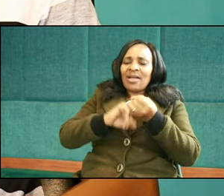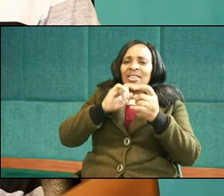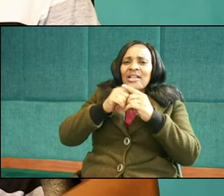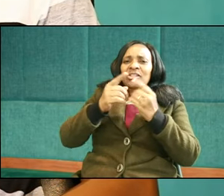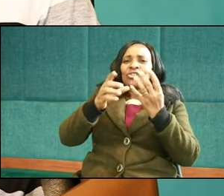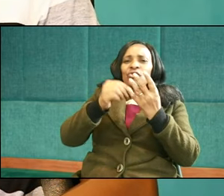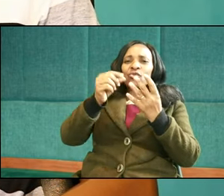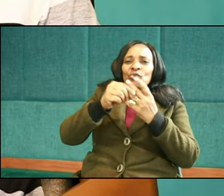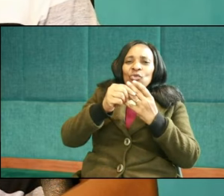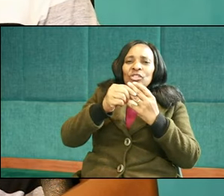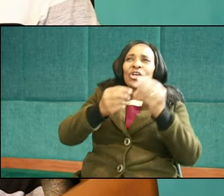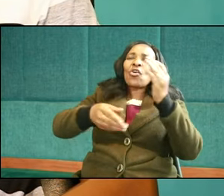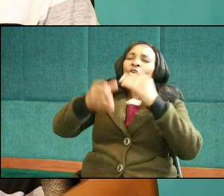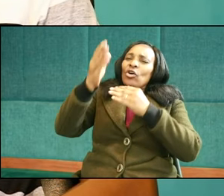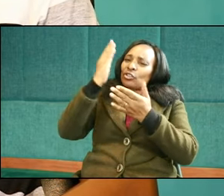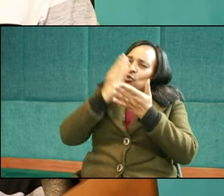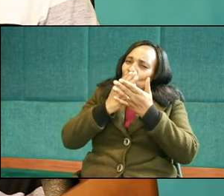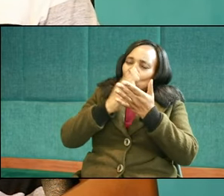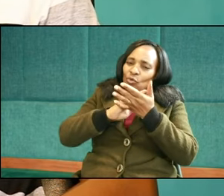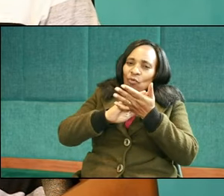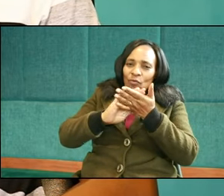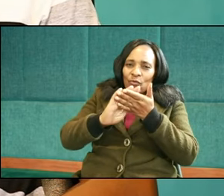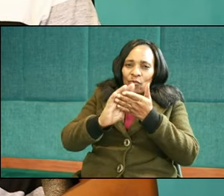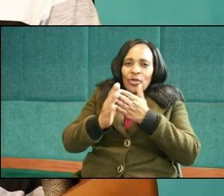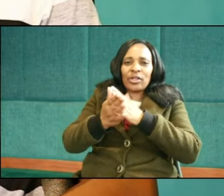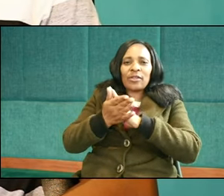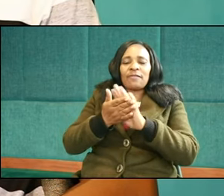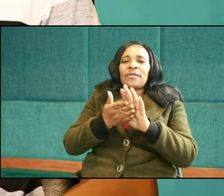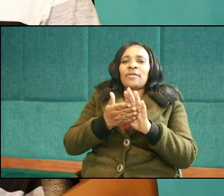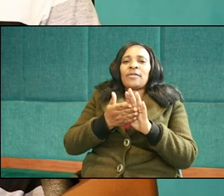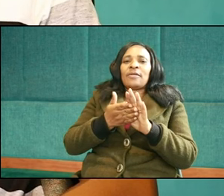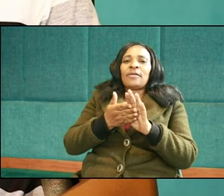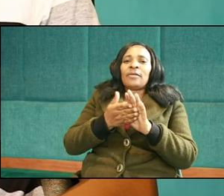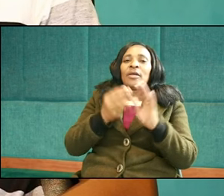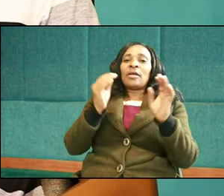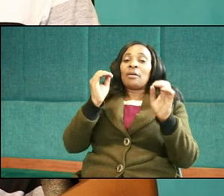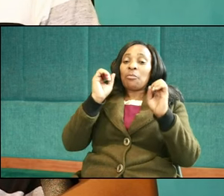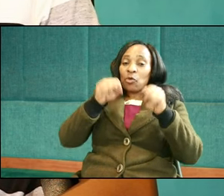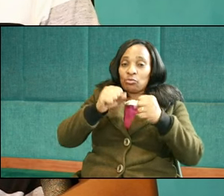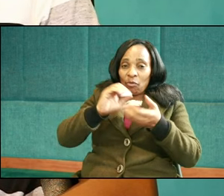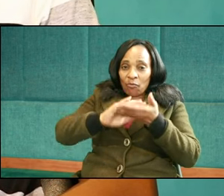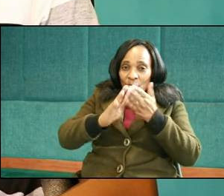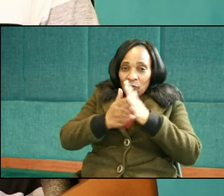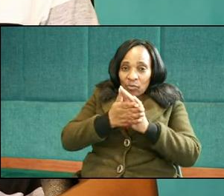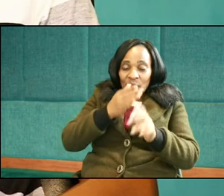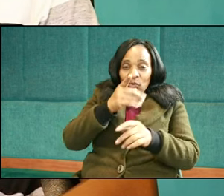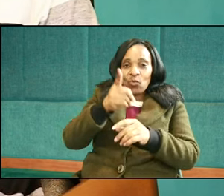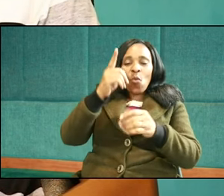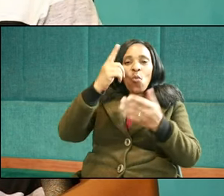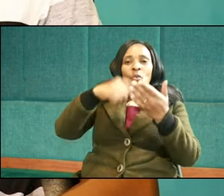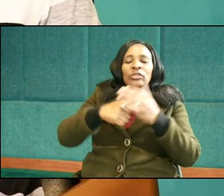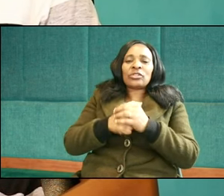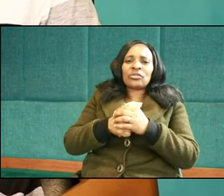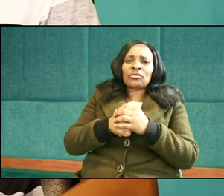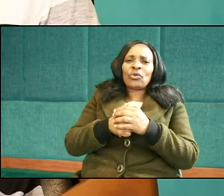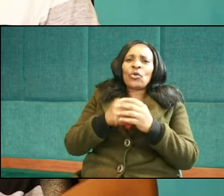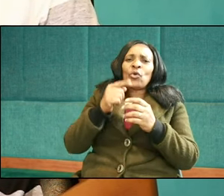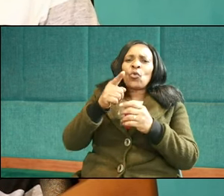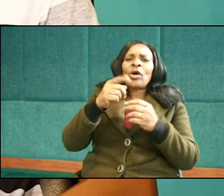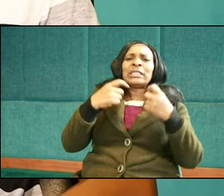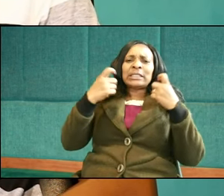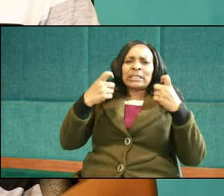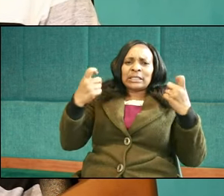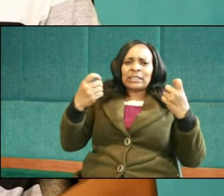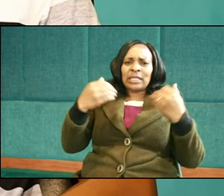is very forgiving. Mm. He can forgive you for your sinful